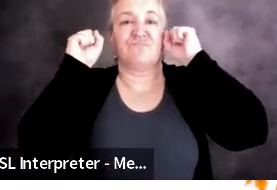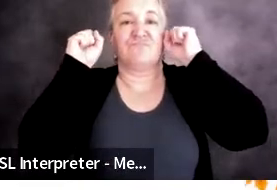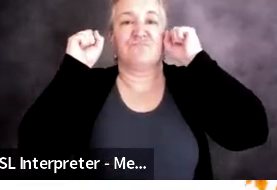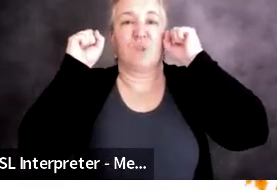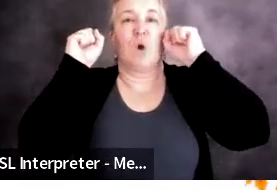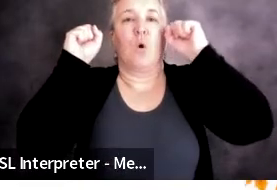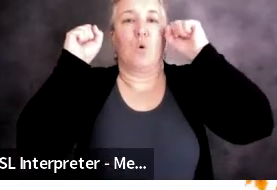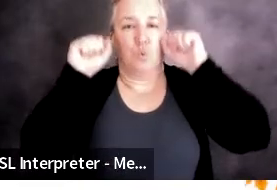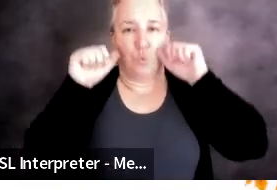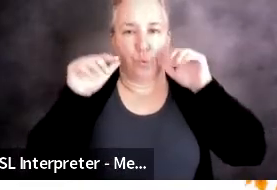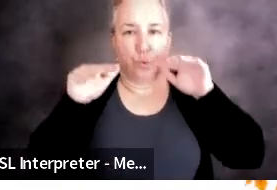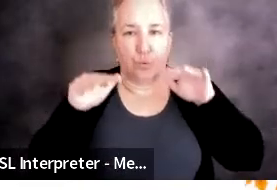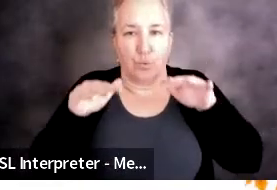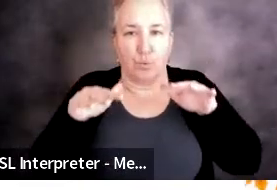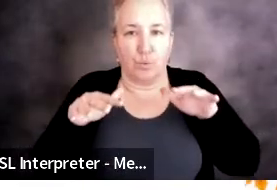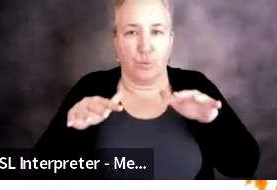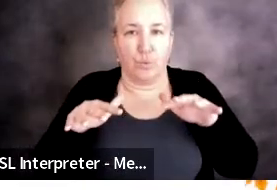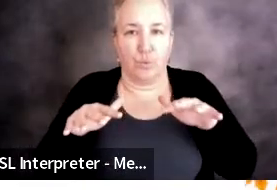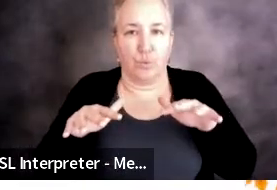and out.